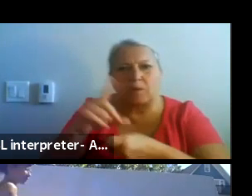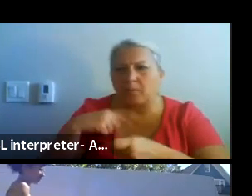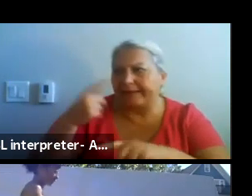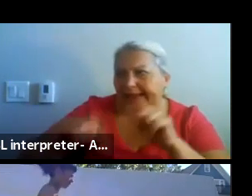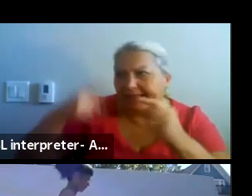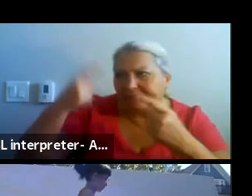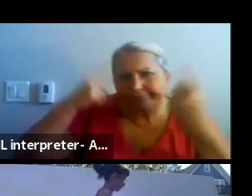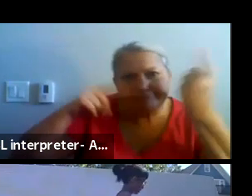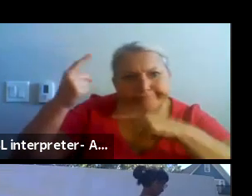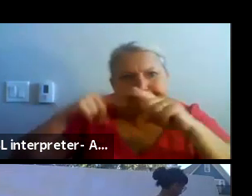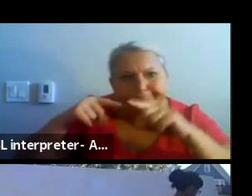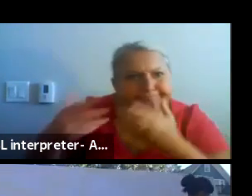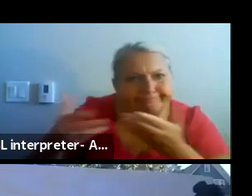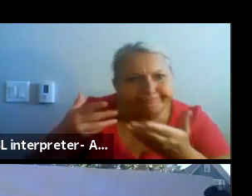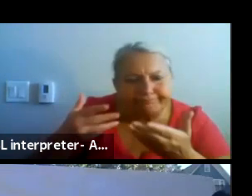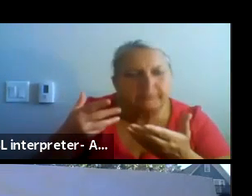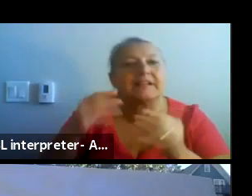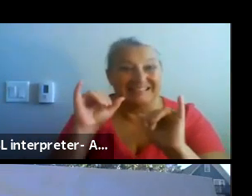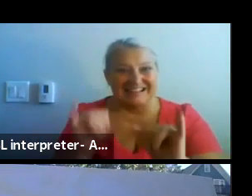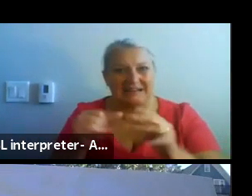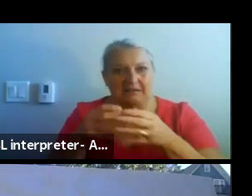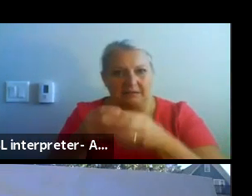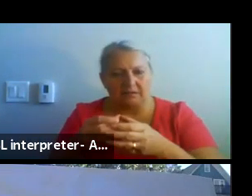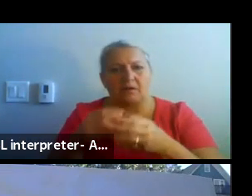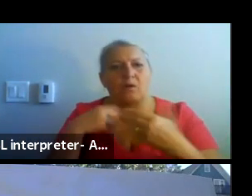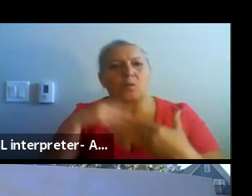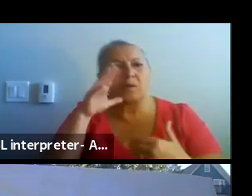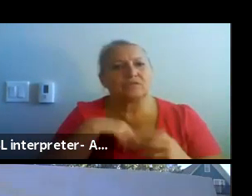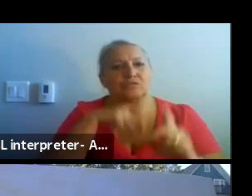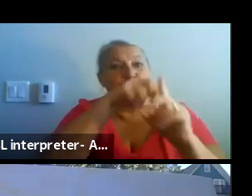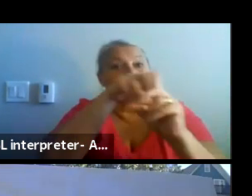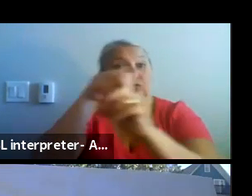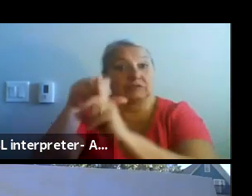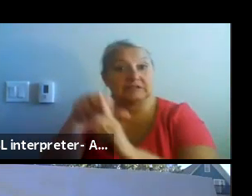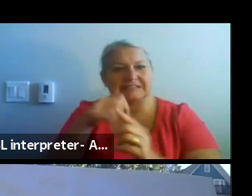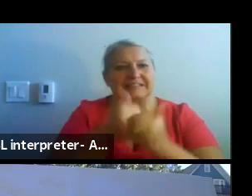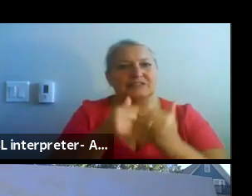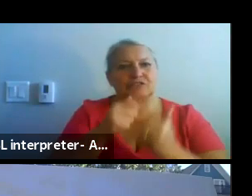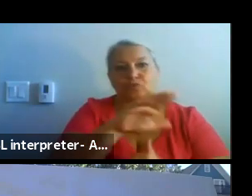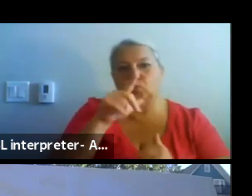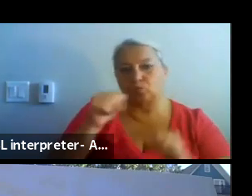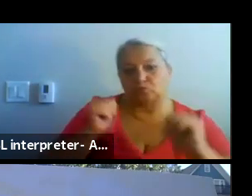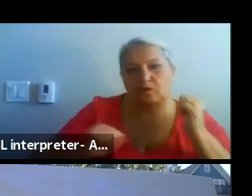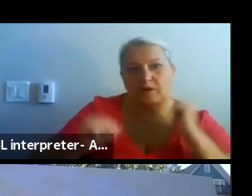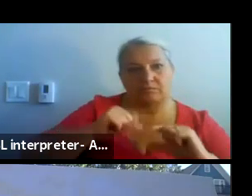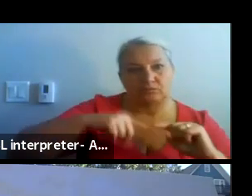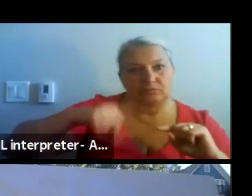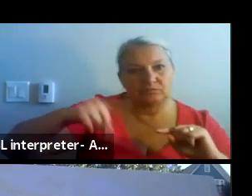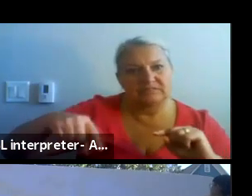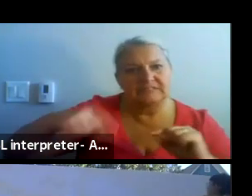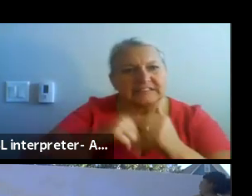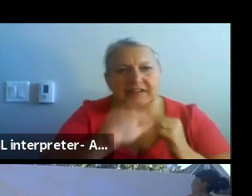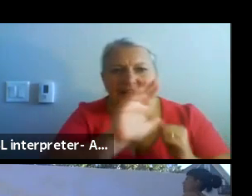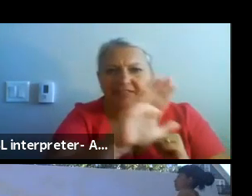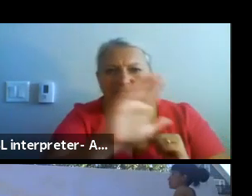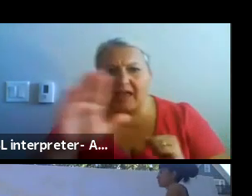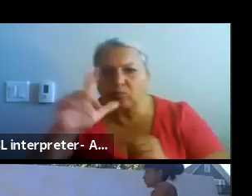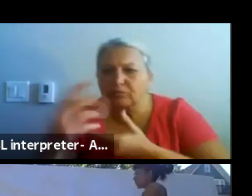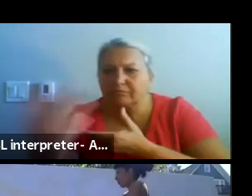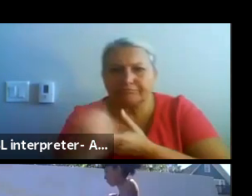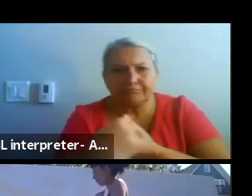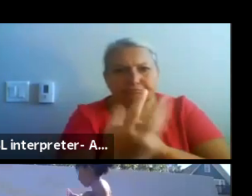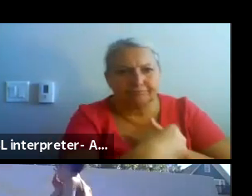we're starting our sessions with introductions and a check-in with each unsettling dramaturgy collaborator. We want to honor that this time is